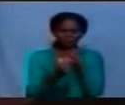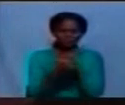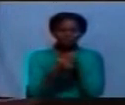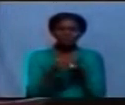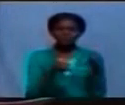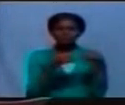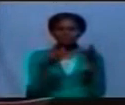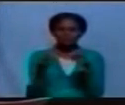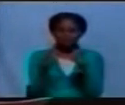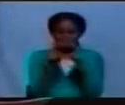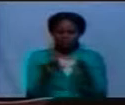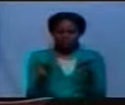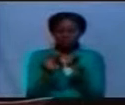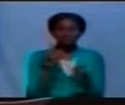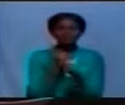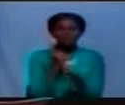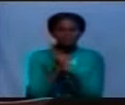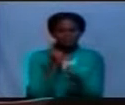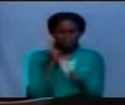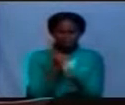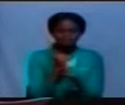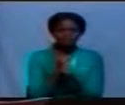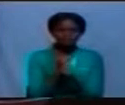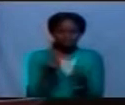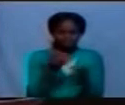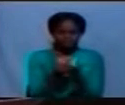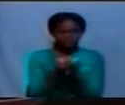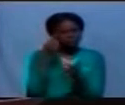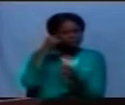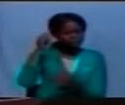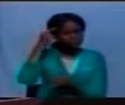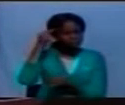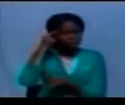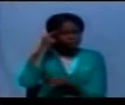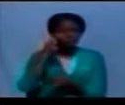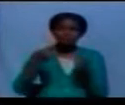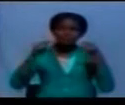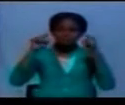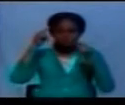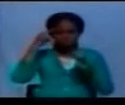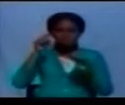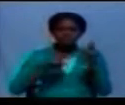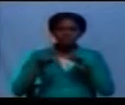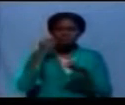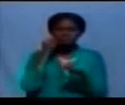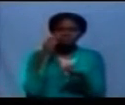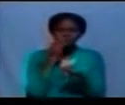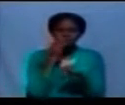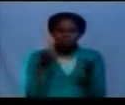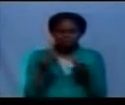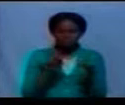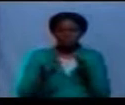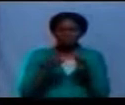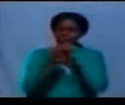key industries create jobs. They create revenue for government. They create prosperity in people's homes, because when people are